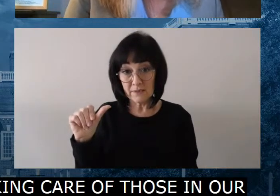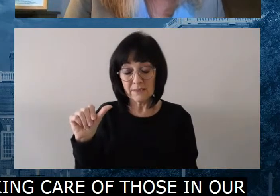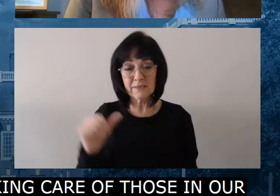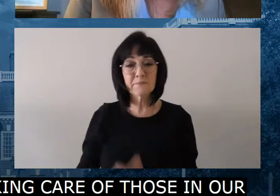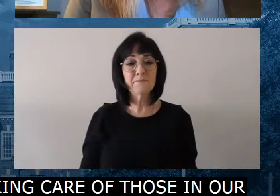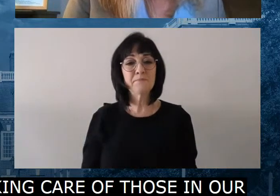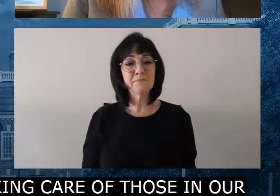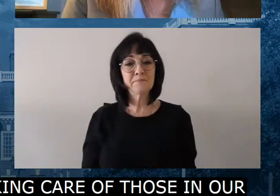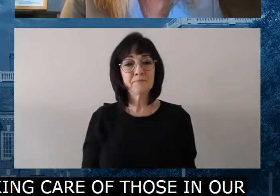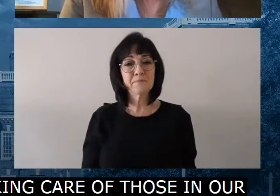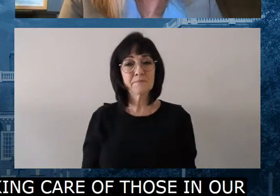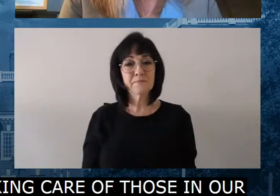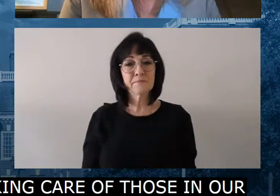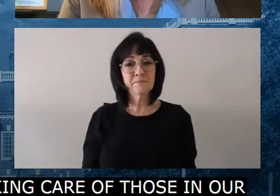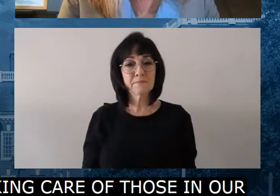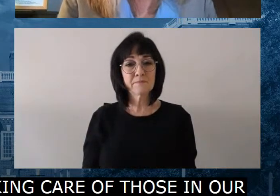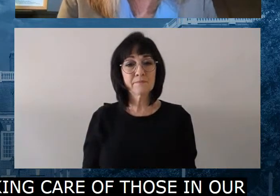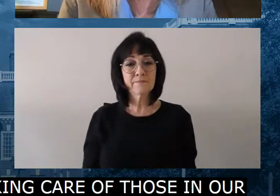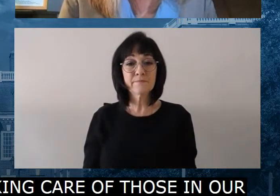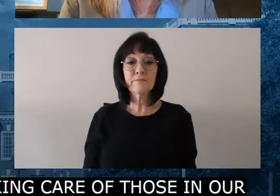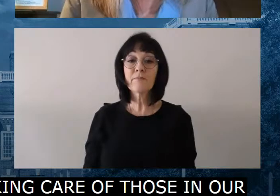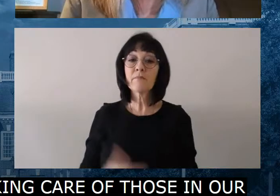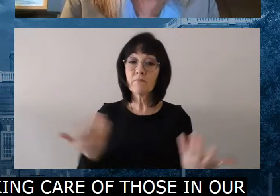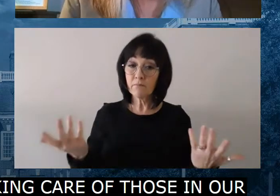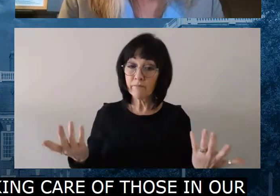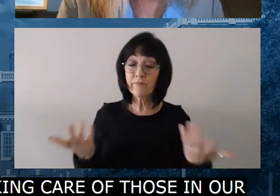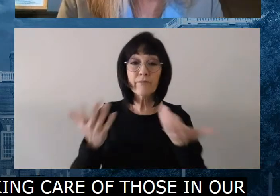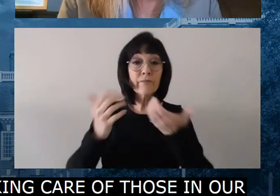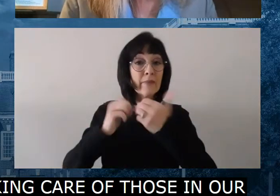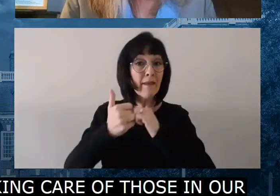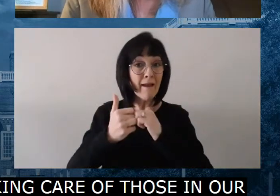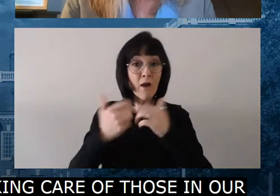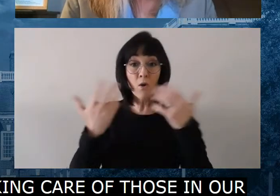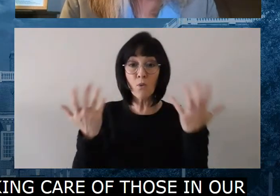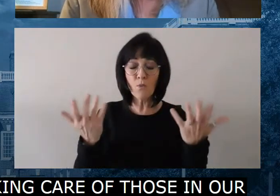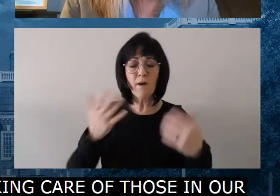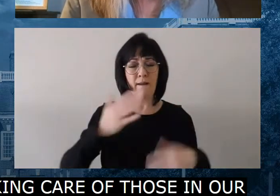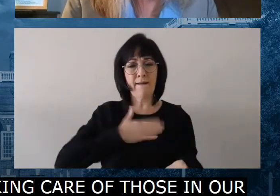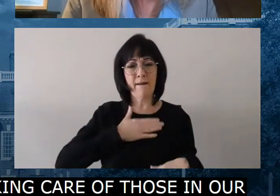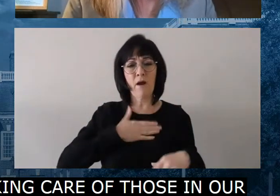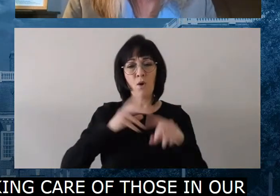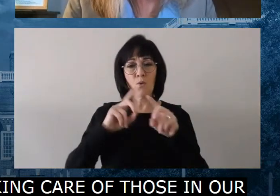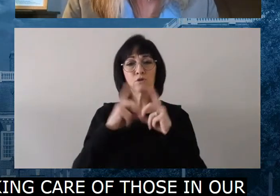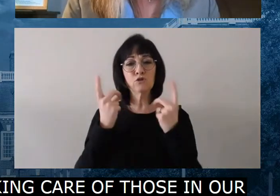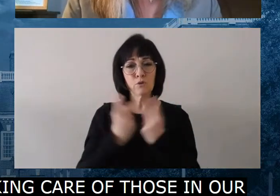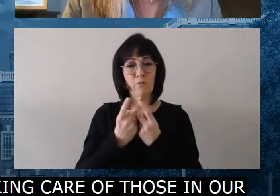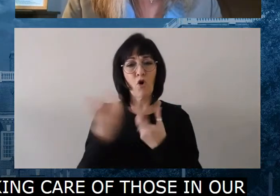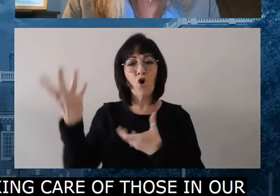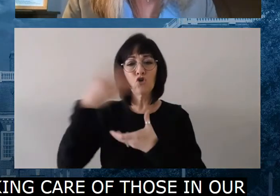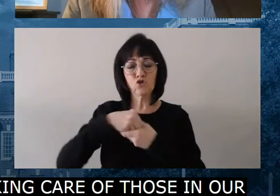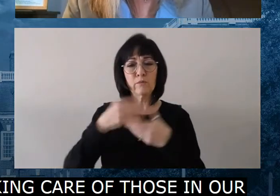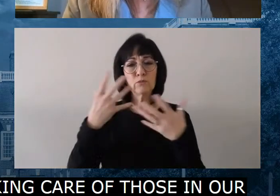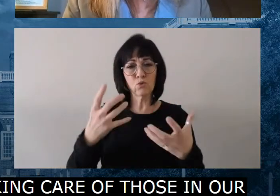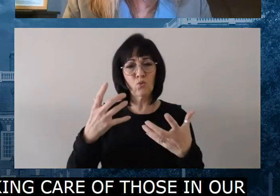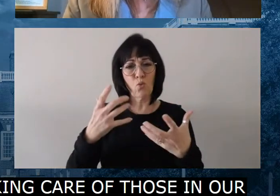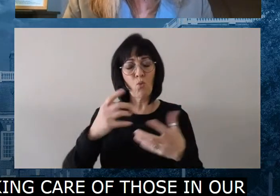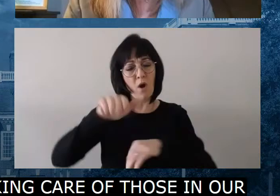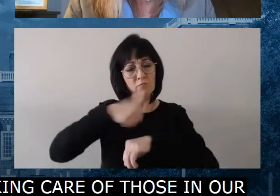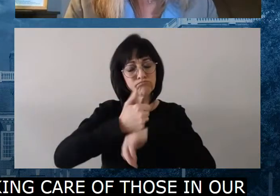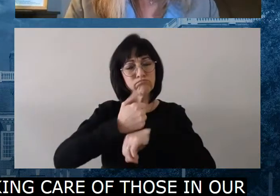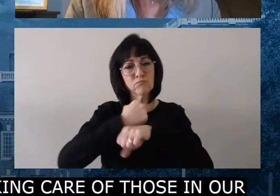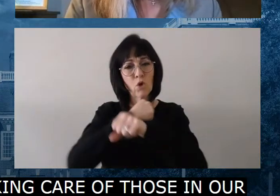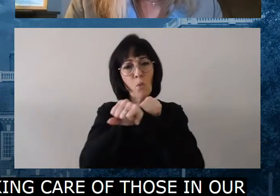So our department's mission includes protecting vulnerable populations.